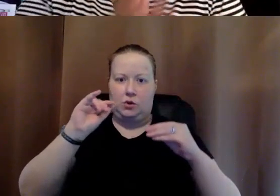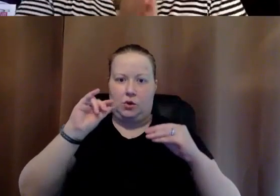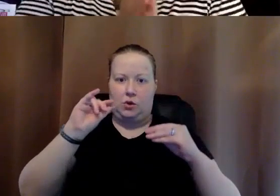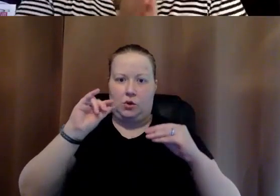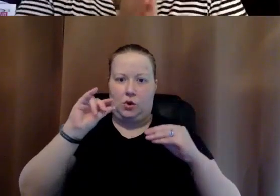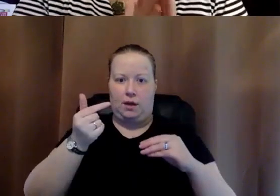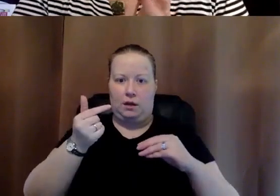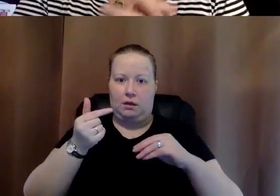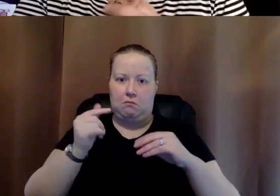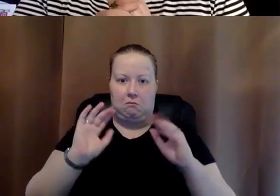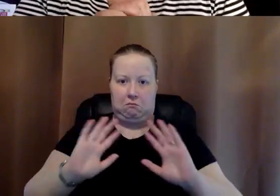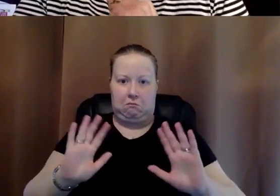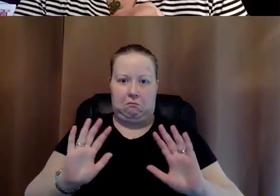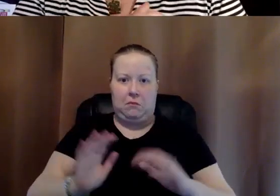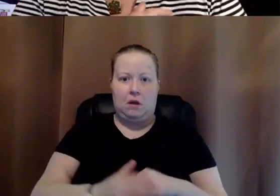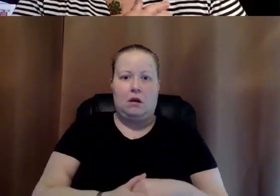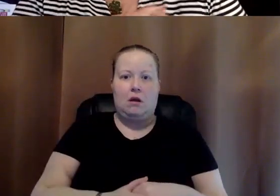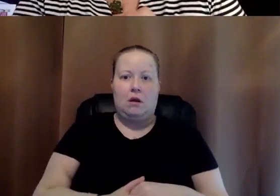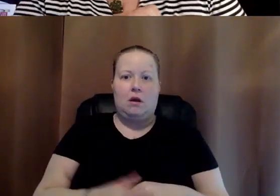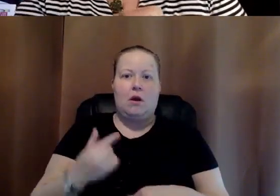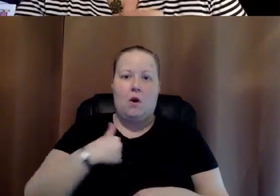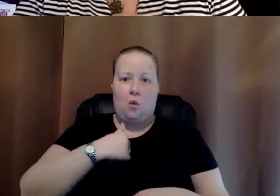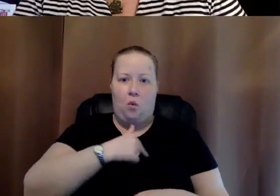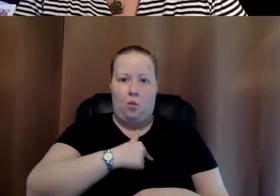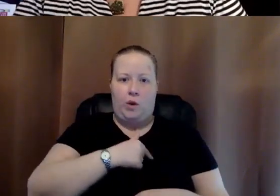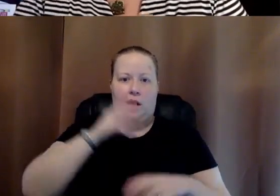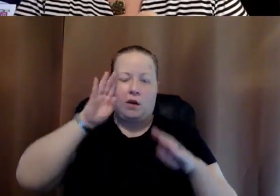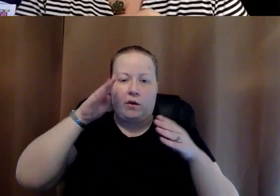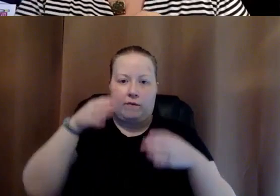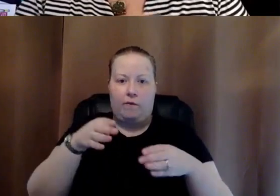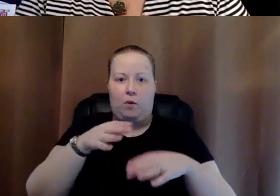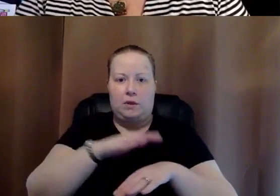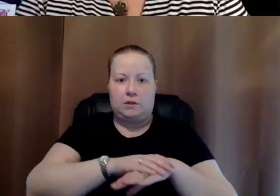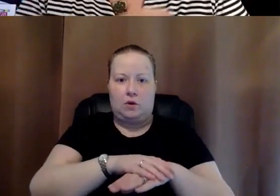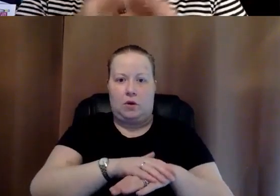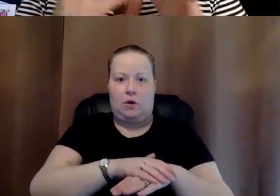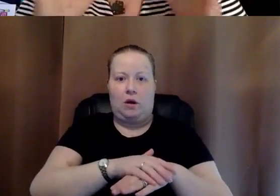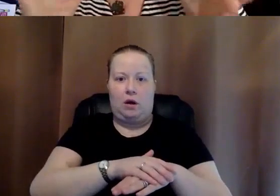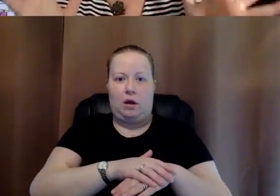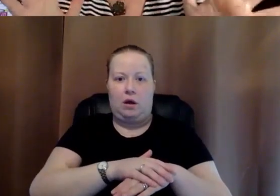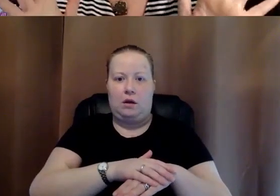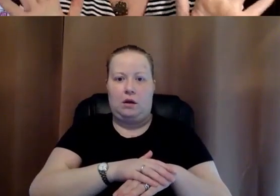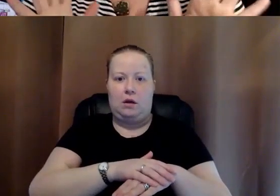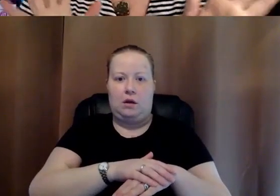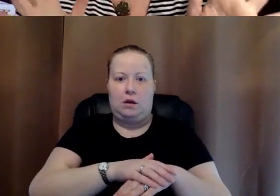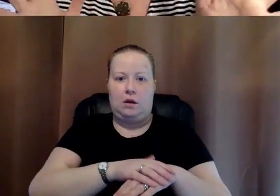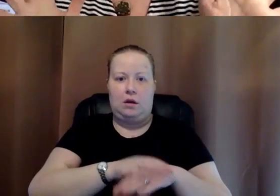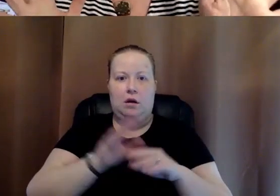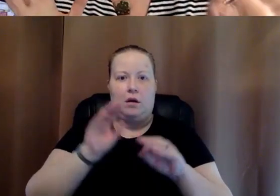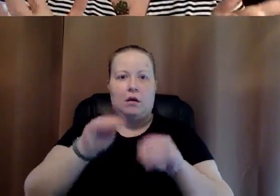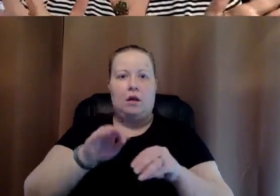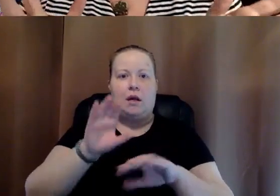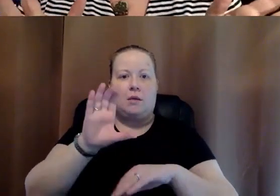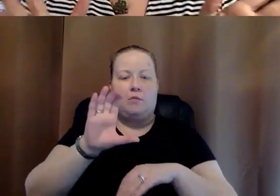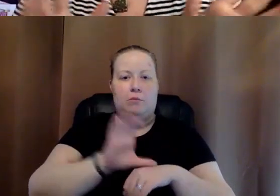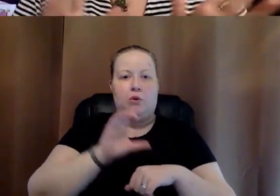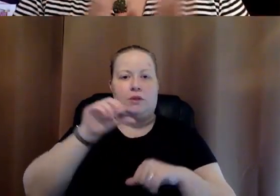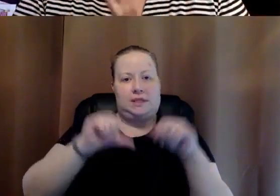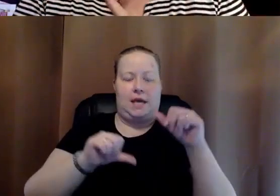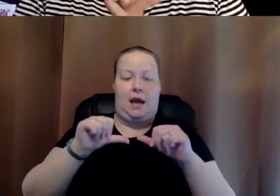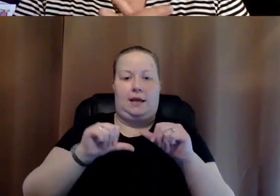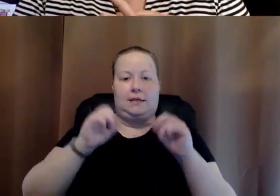teach coding. We are focused on putting computer science education into the